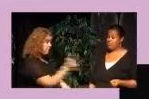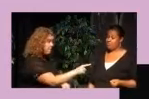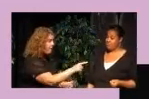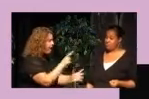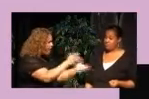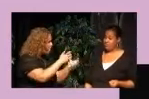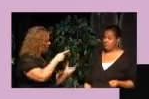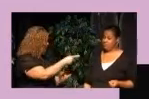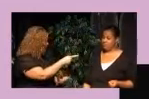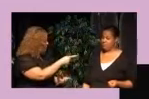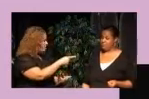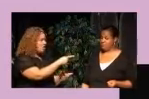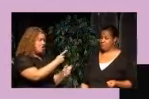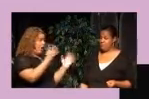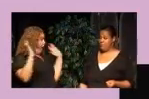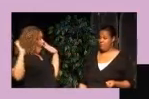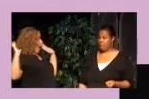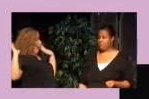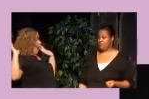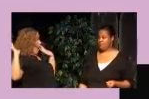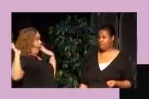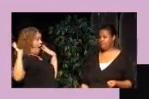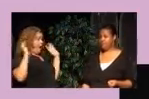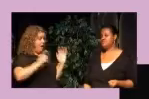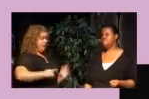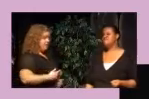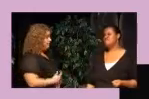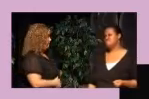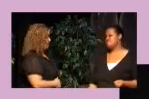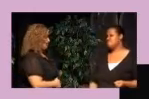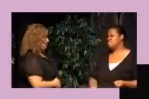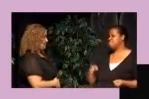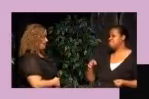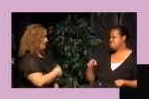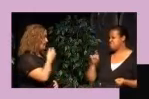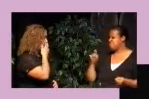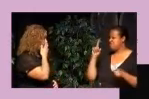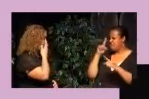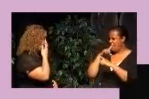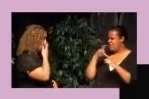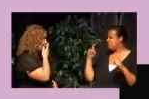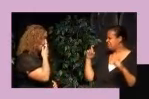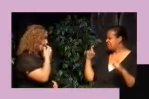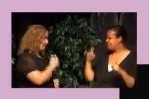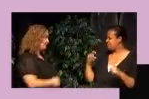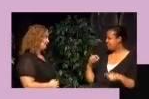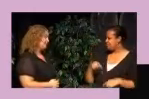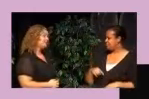I want you to be appalled. Oh, she must be really hideous.